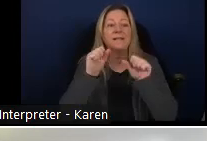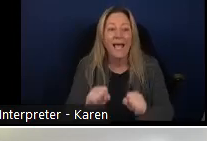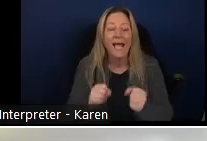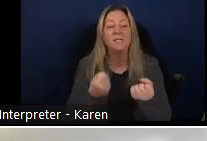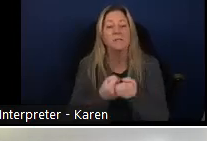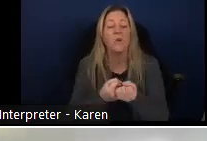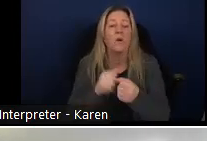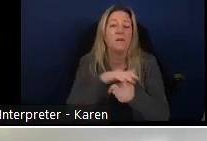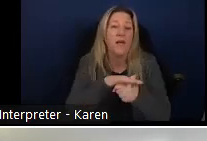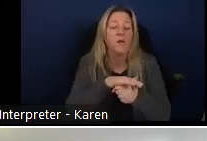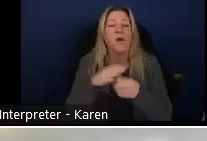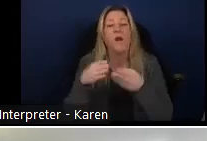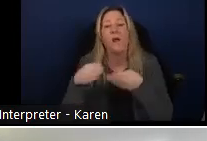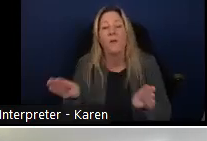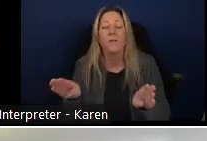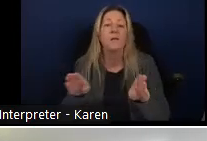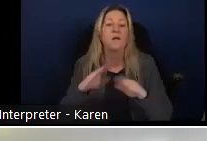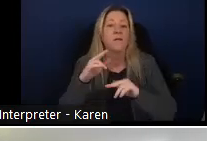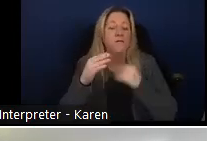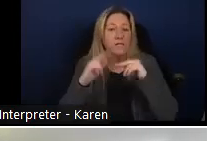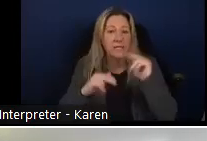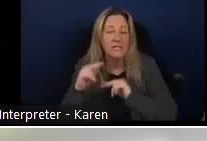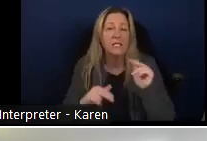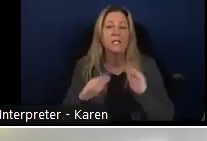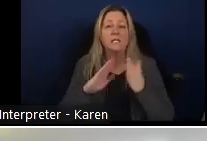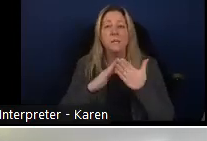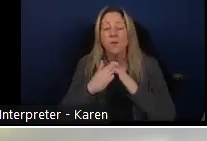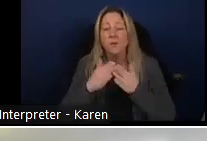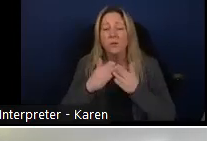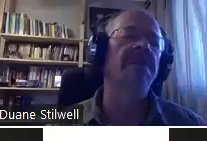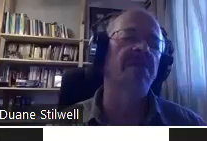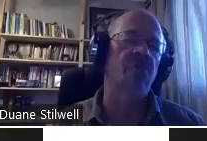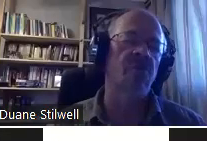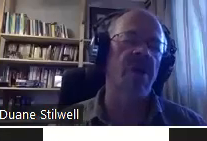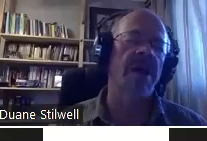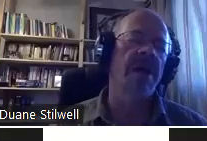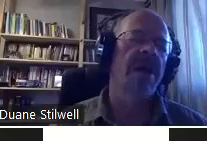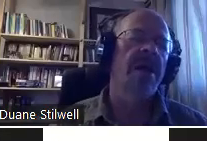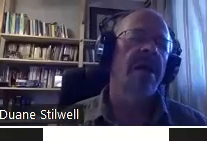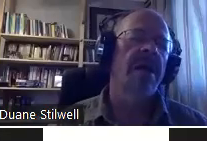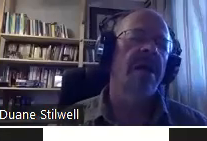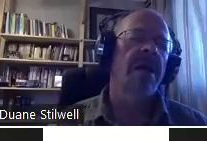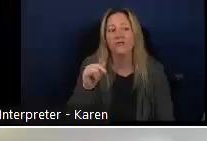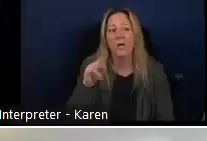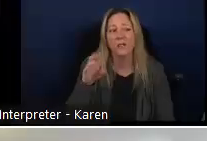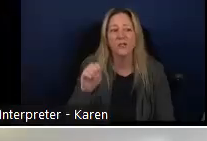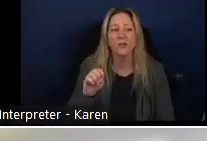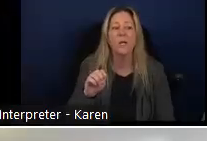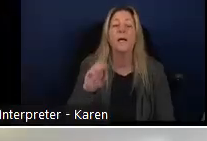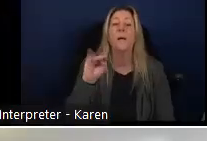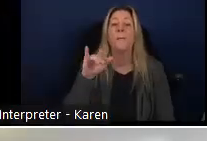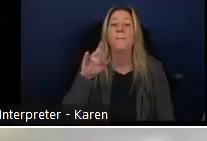such as neighborhood and public facilities, community centers, and infrastructure. Mile High Ministries Joshua Station is